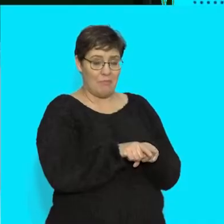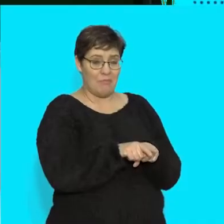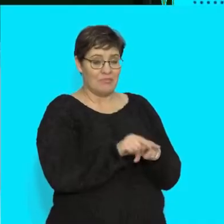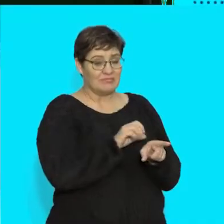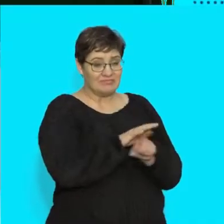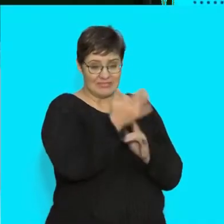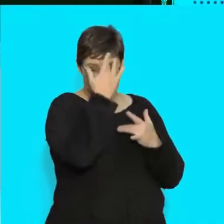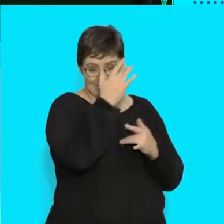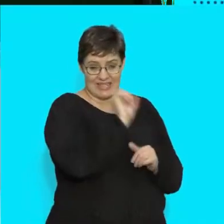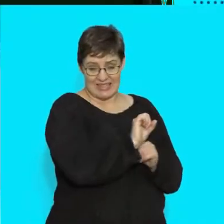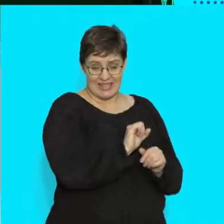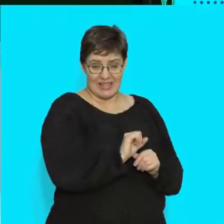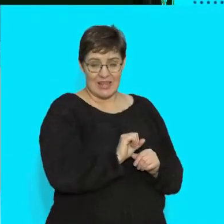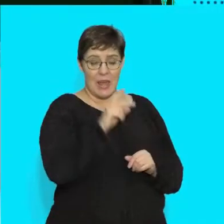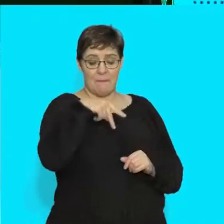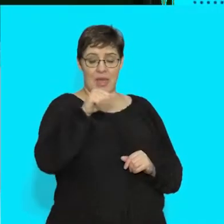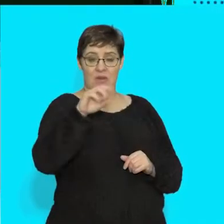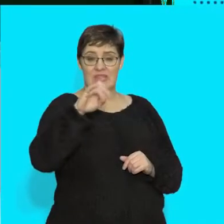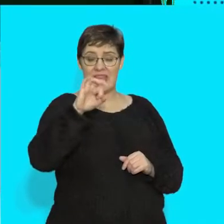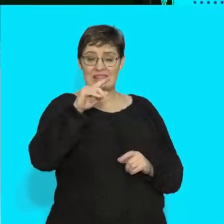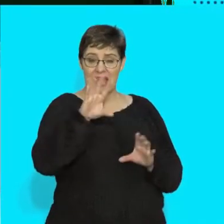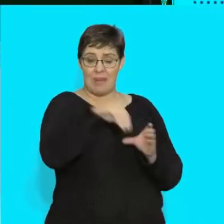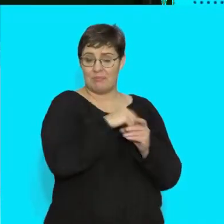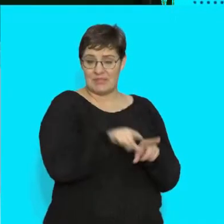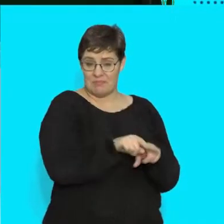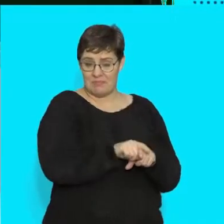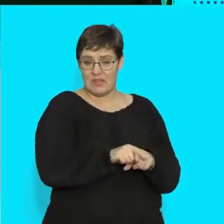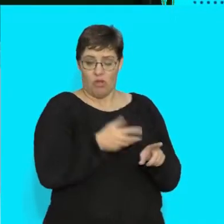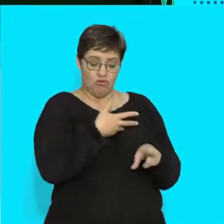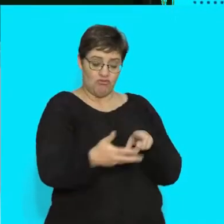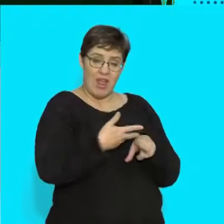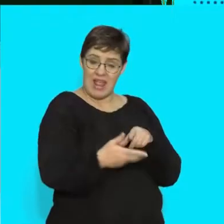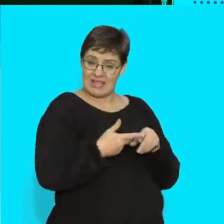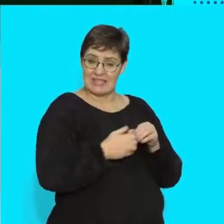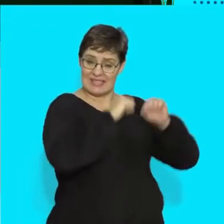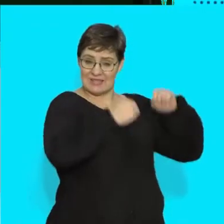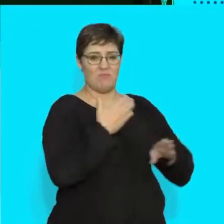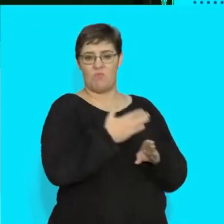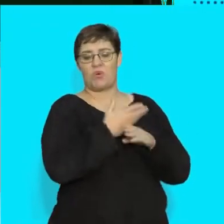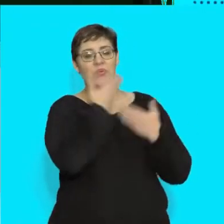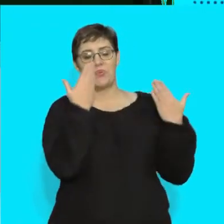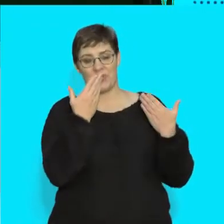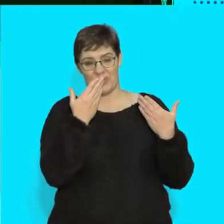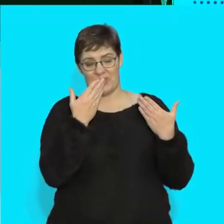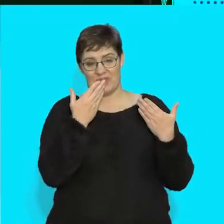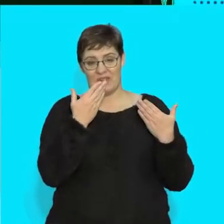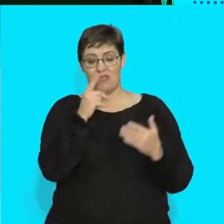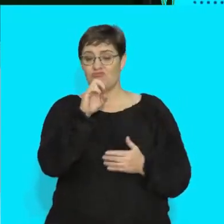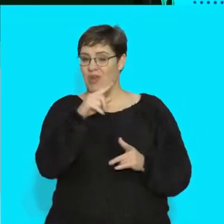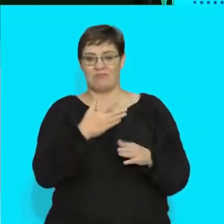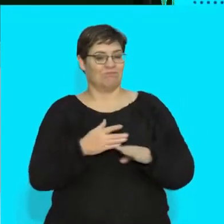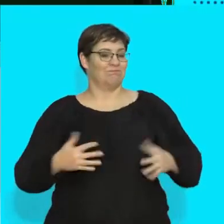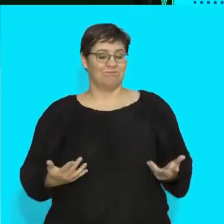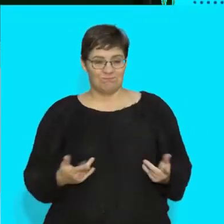all right, that can also block it. So what's happening is her drainage system is not working, or anybody that has it, and all